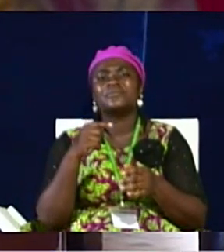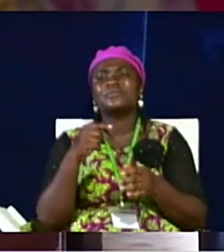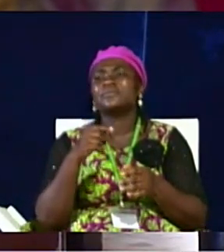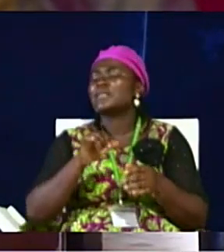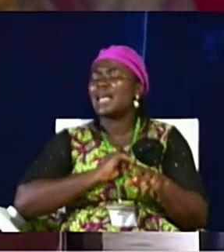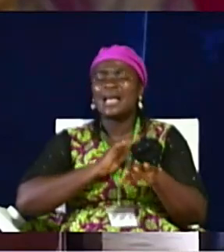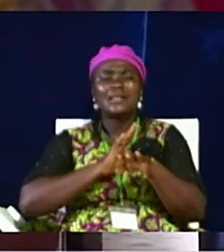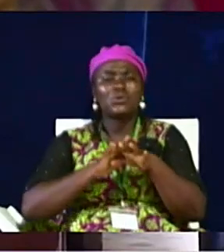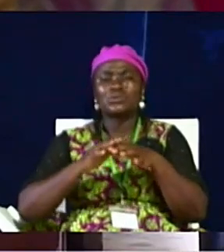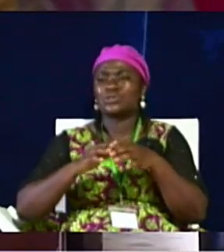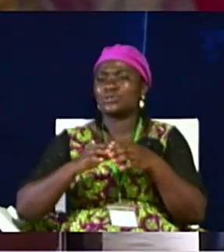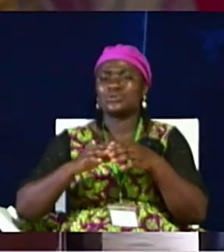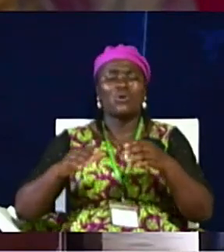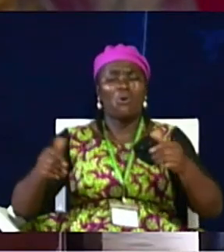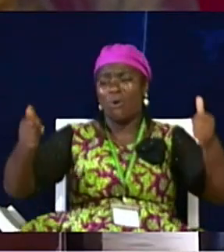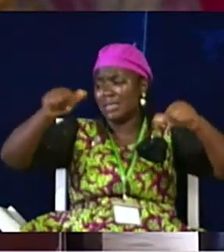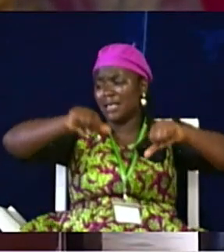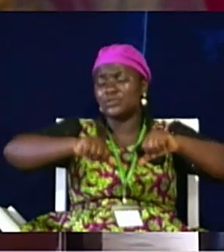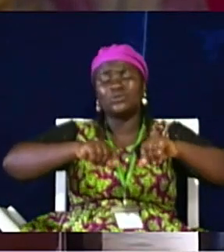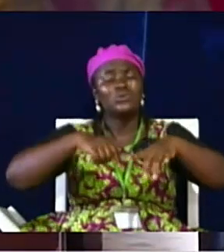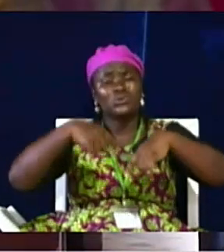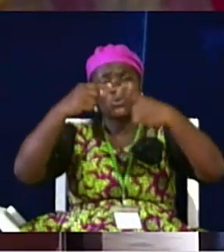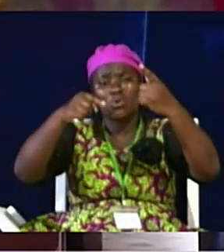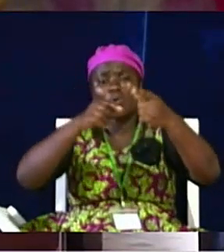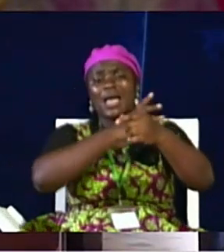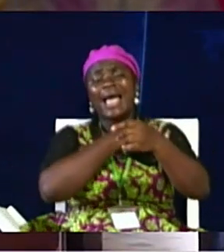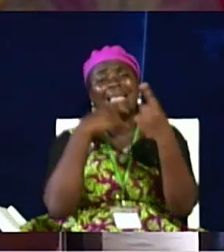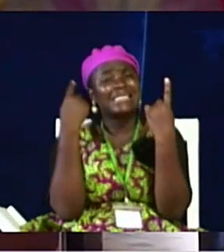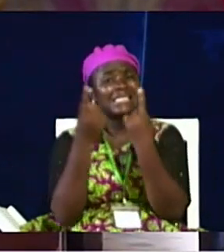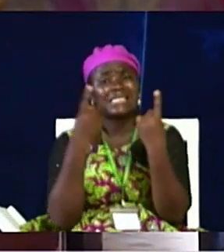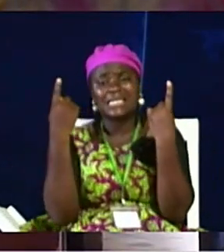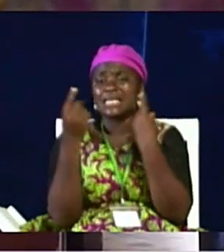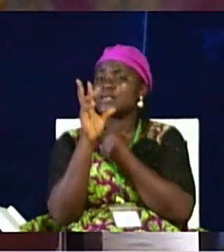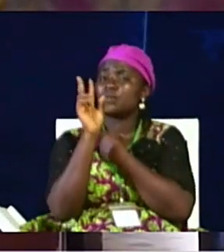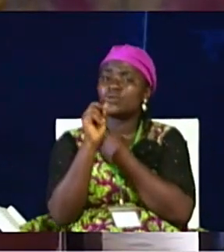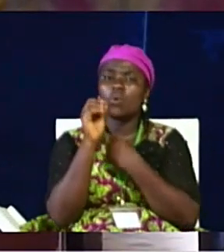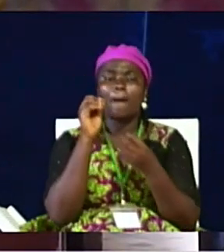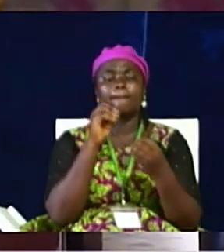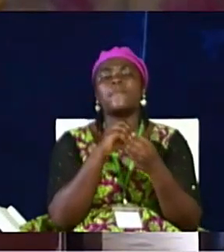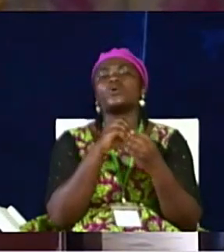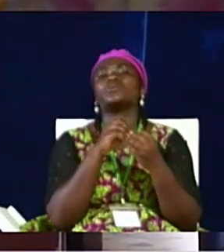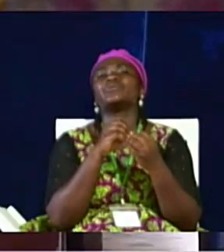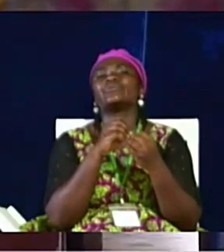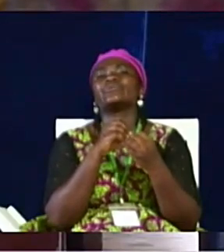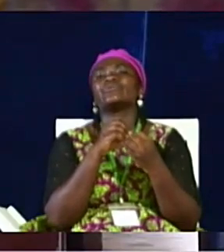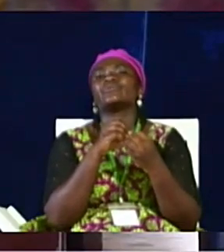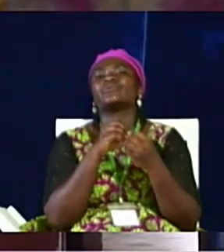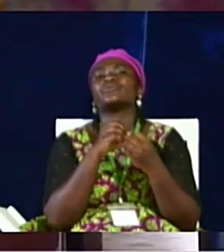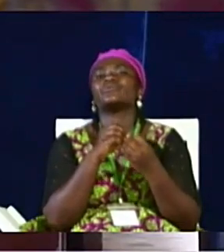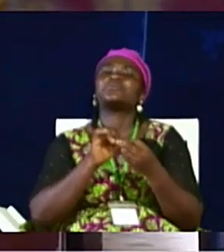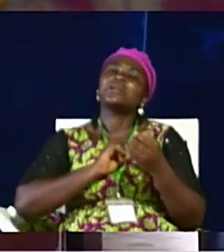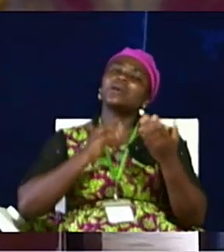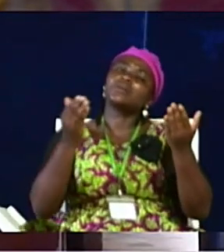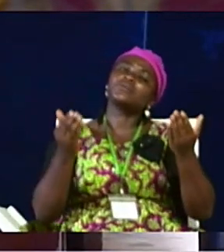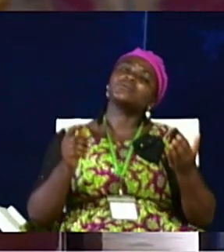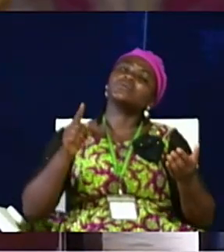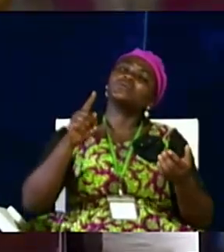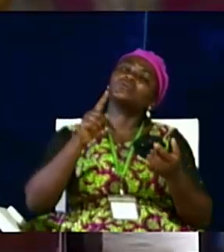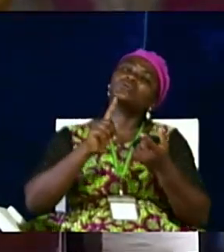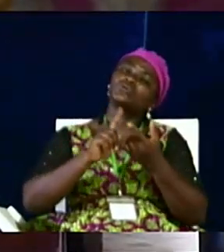you also. Go and sin no more. I want you to talk to your neighbor.